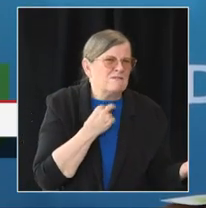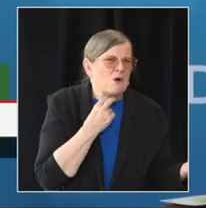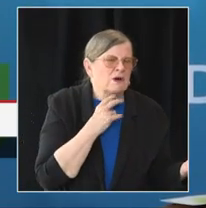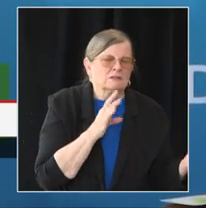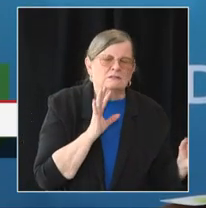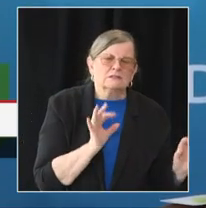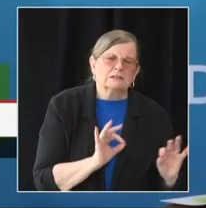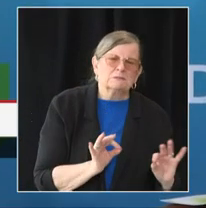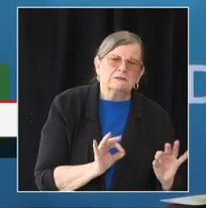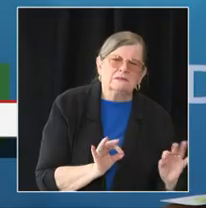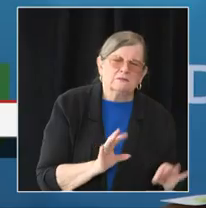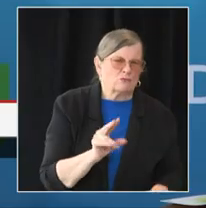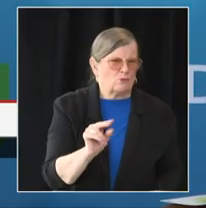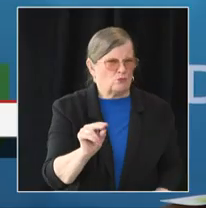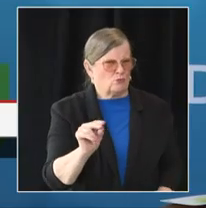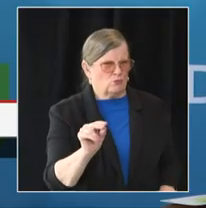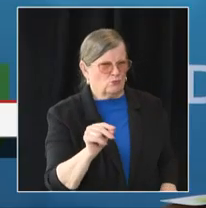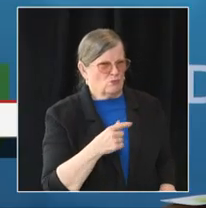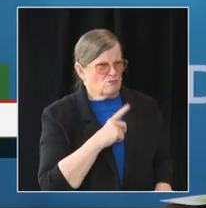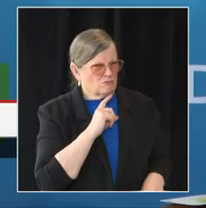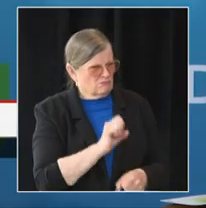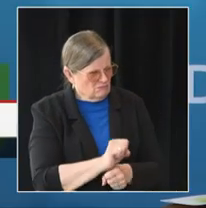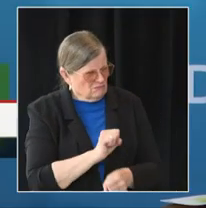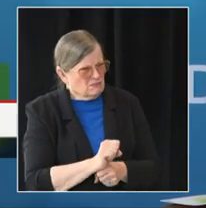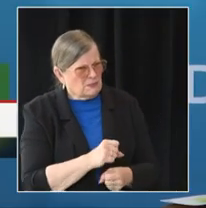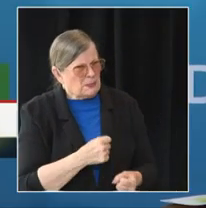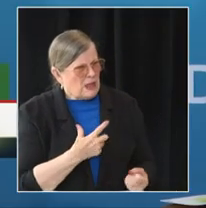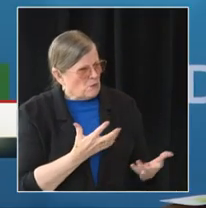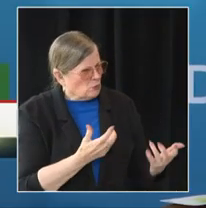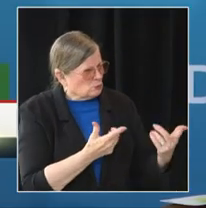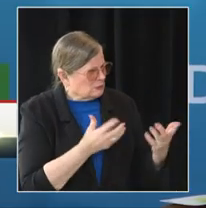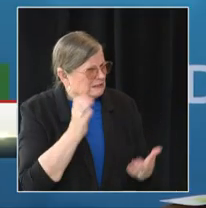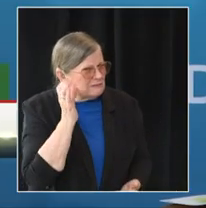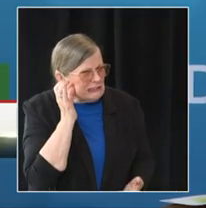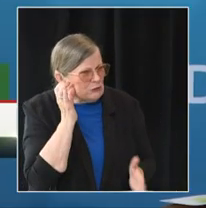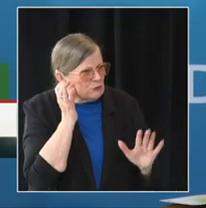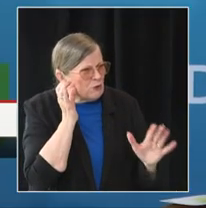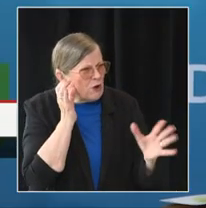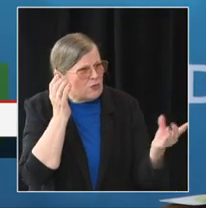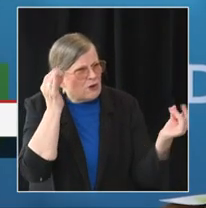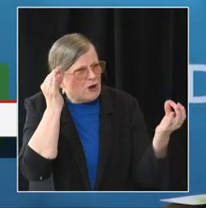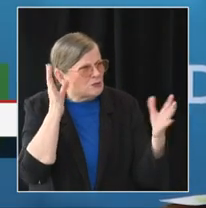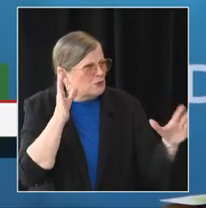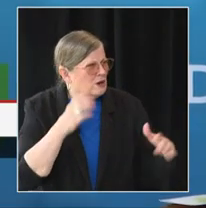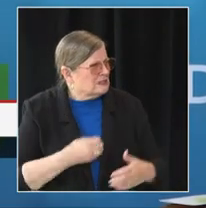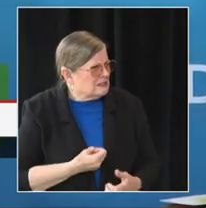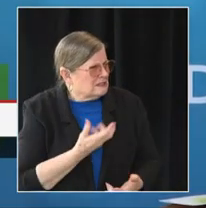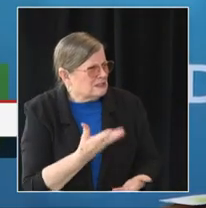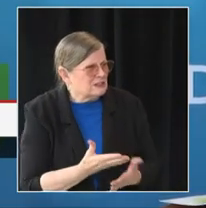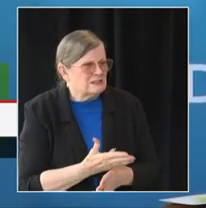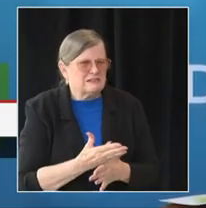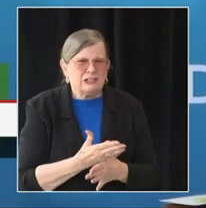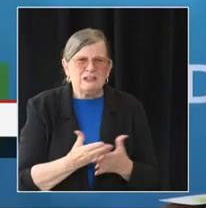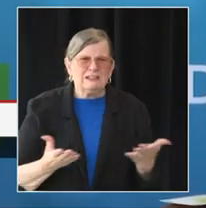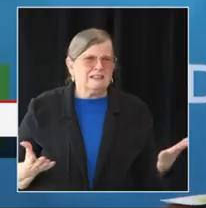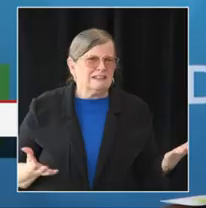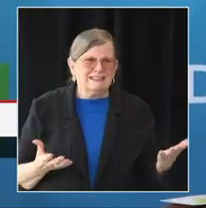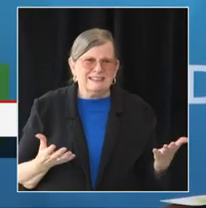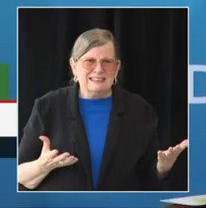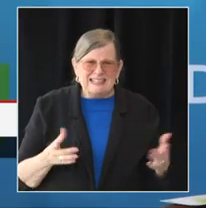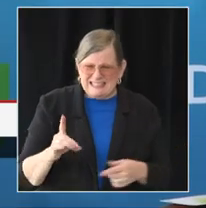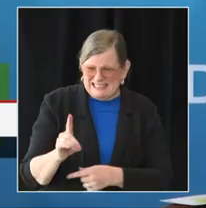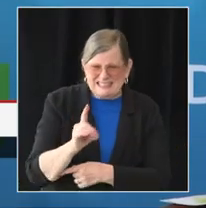the association's voice that you may belong to. When they hear from an employer, when they hear from a worker, and when